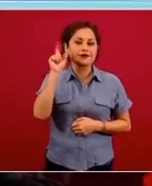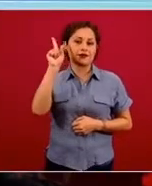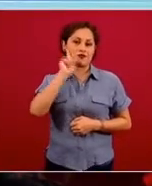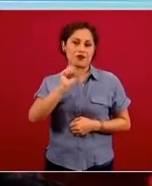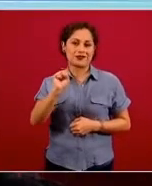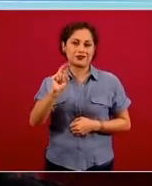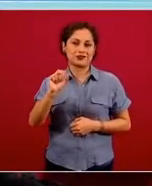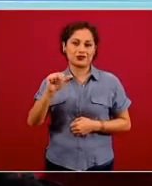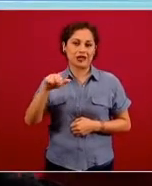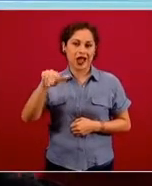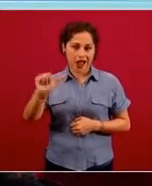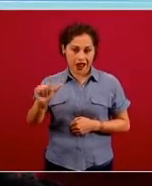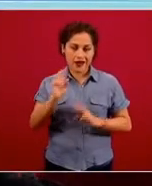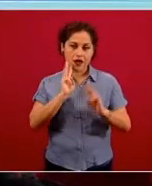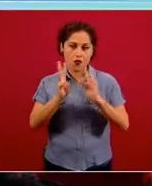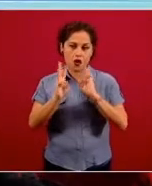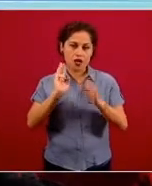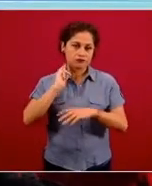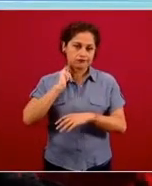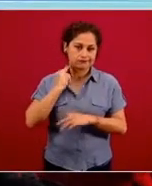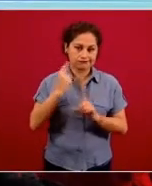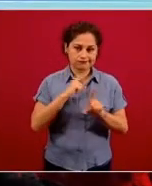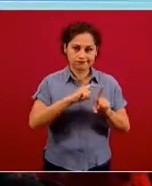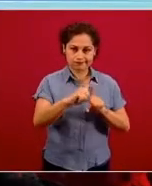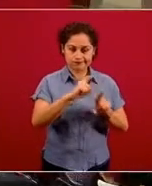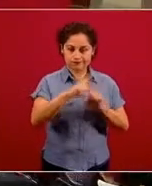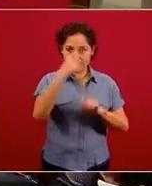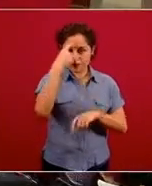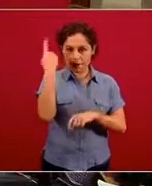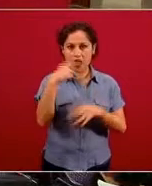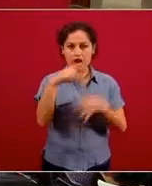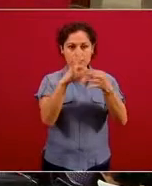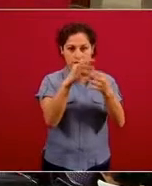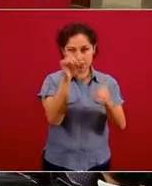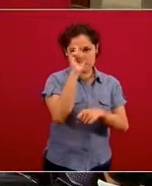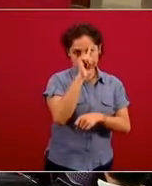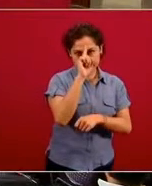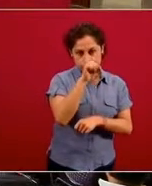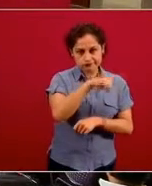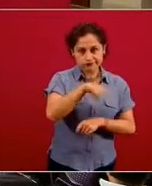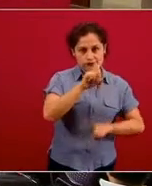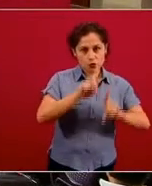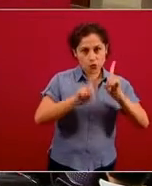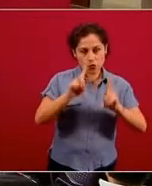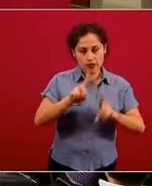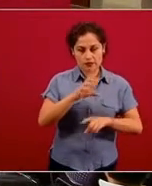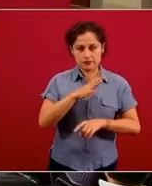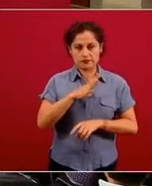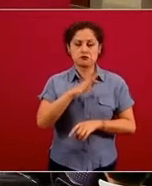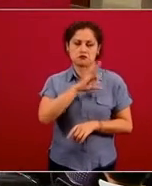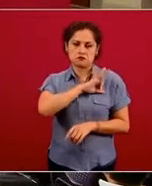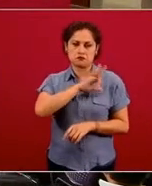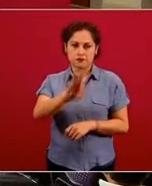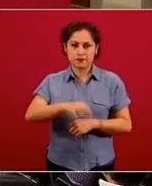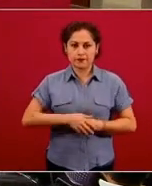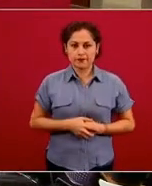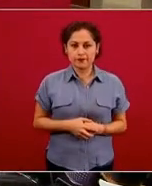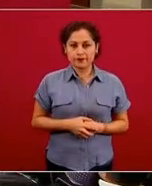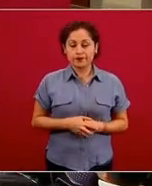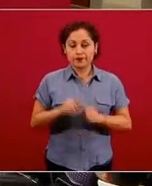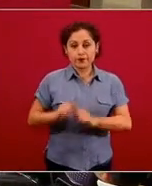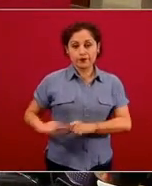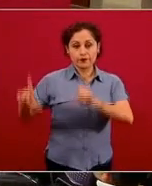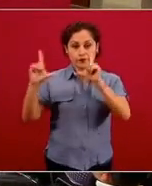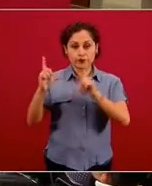provide orientation regarding COVID-19. And now you can also contact Susana Safe Distance through WhatsApp. And these are only some